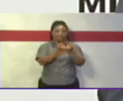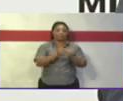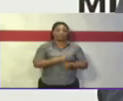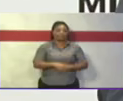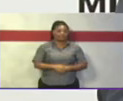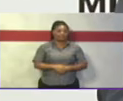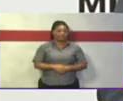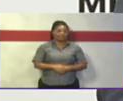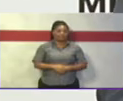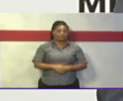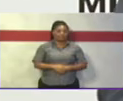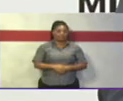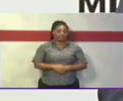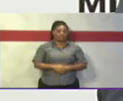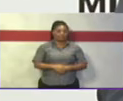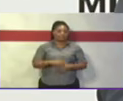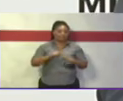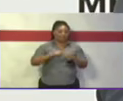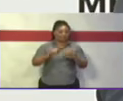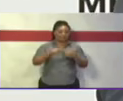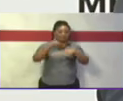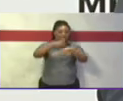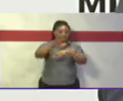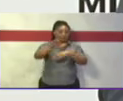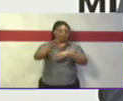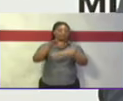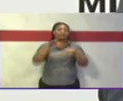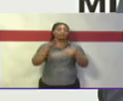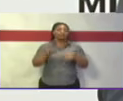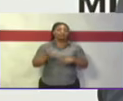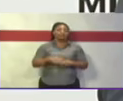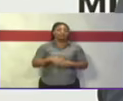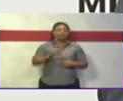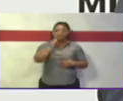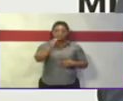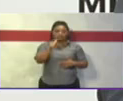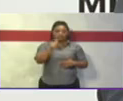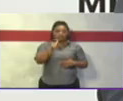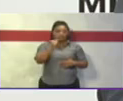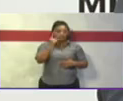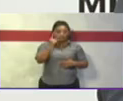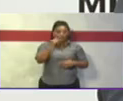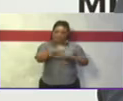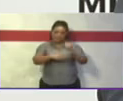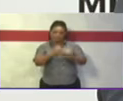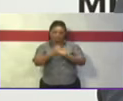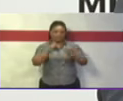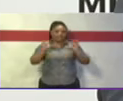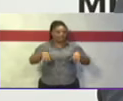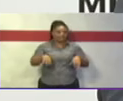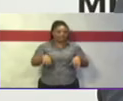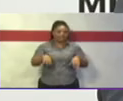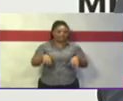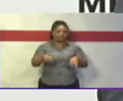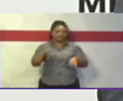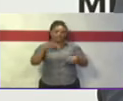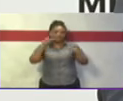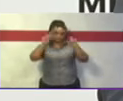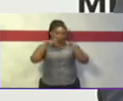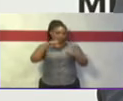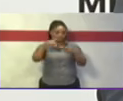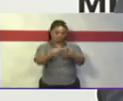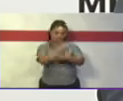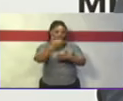and they respond to us with what they find. So it's not specific, and they can do testing, as far as I'm aware, for the new variants of